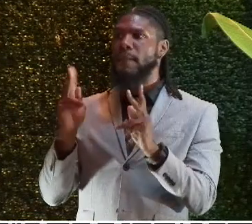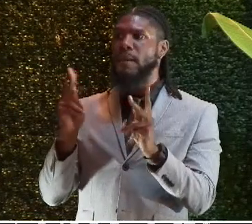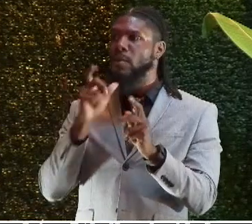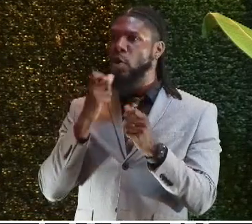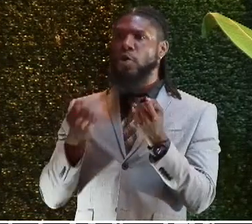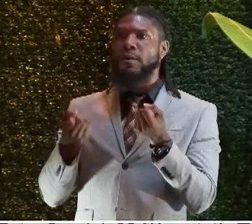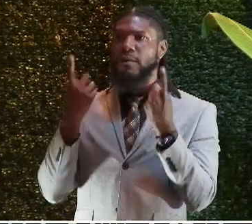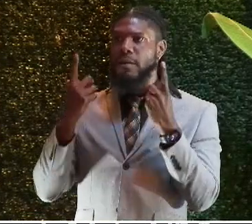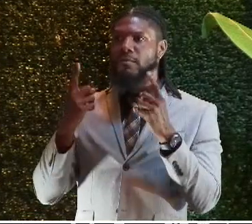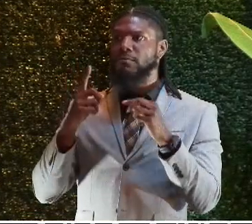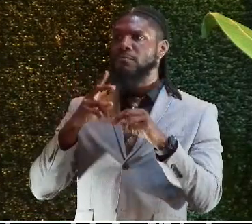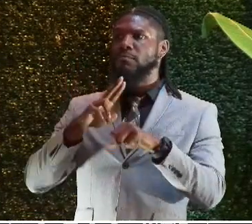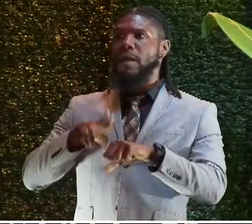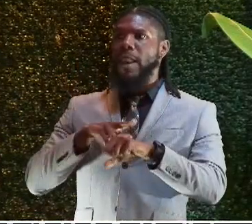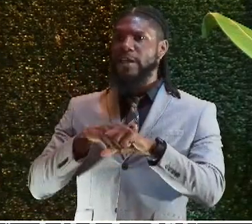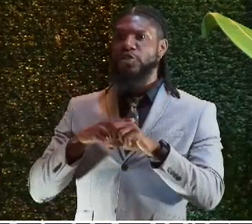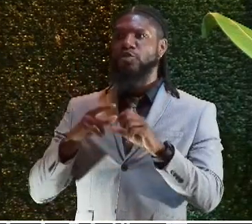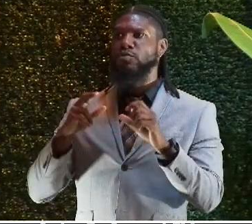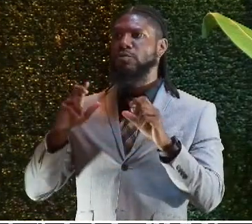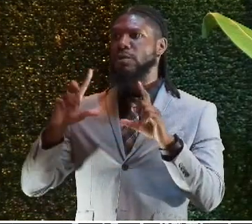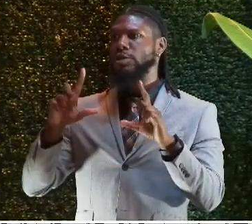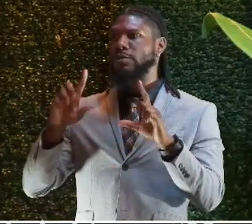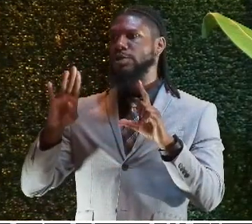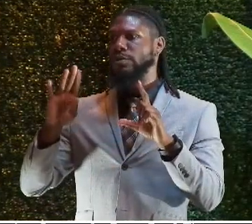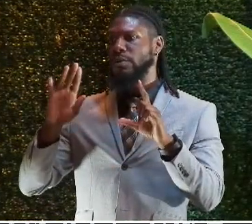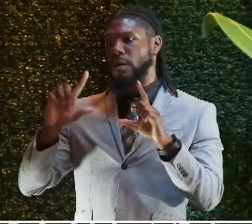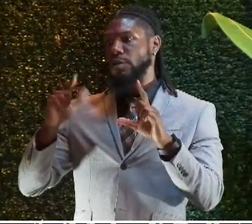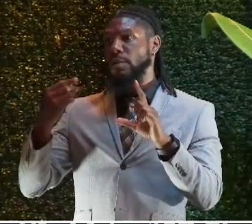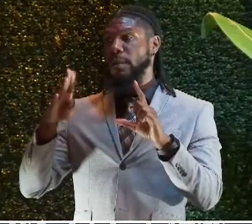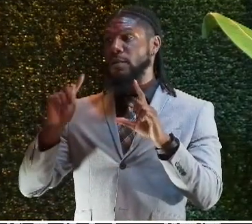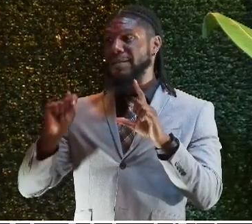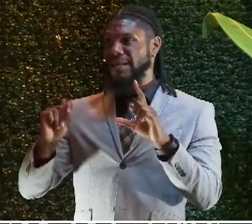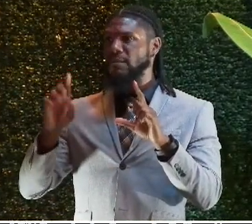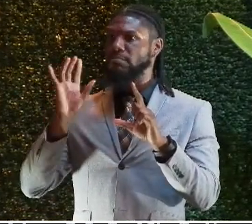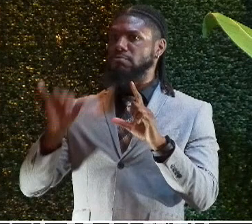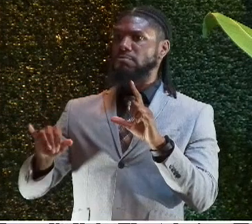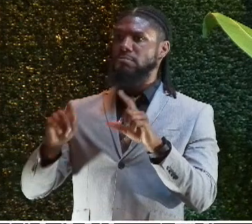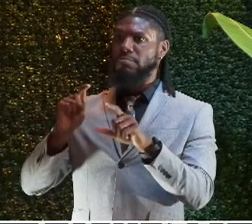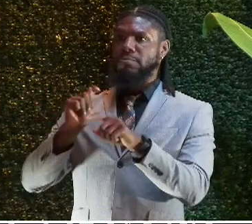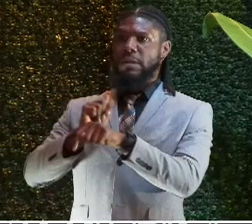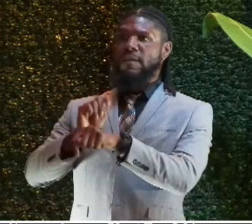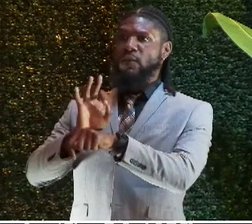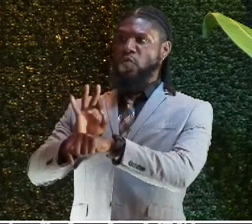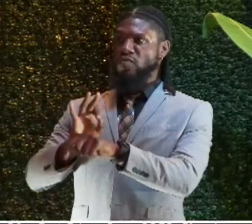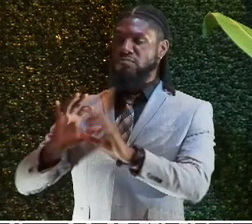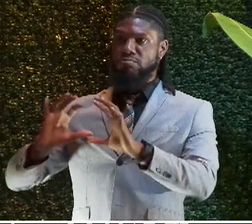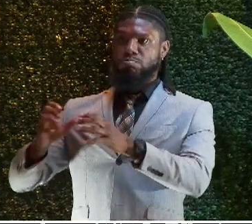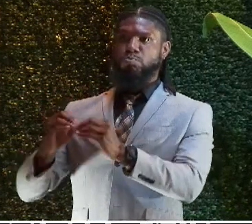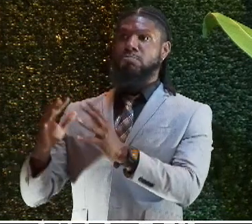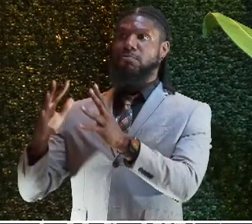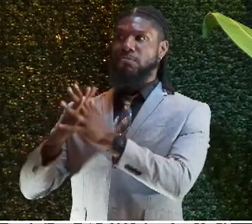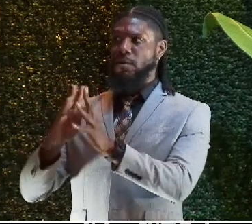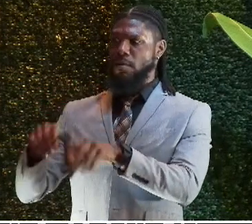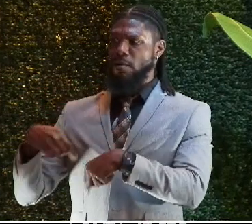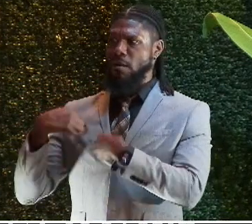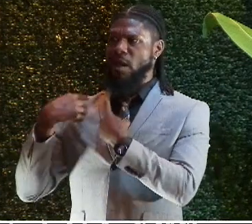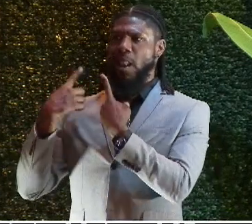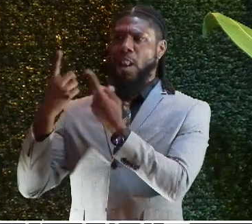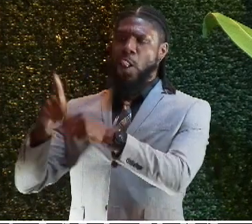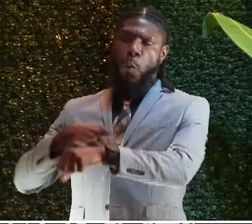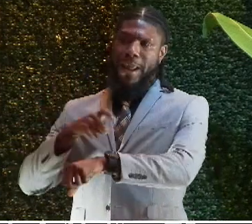LGBTQ Task Force, they've been around for so long. They were actually a part of my